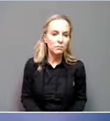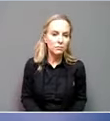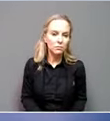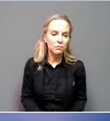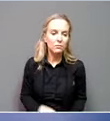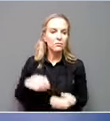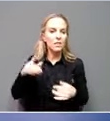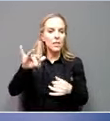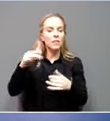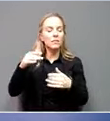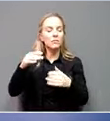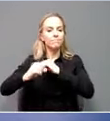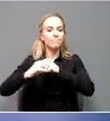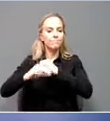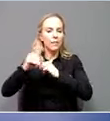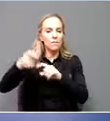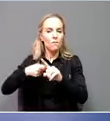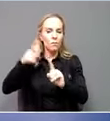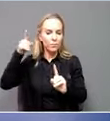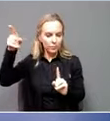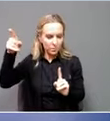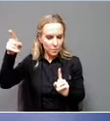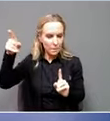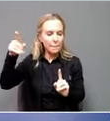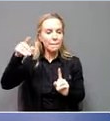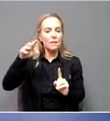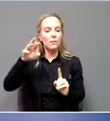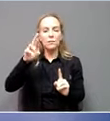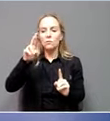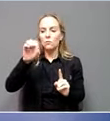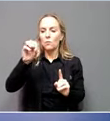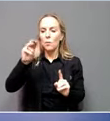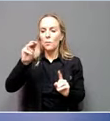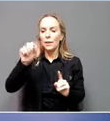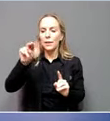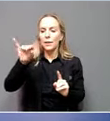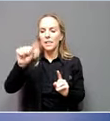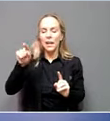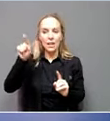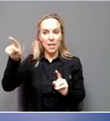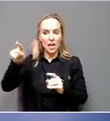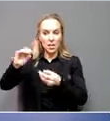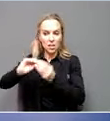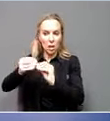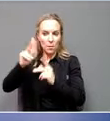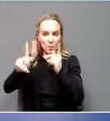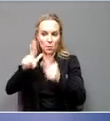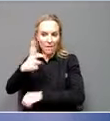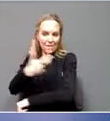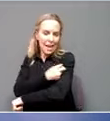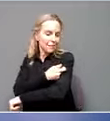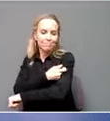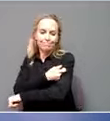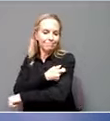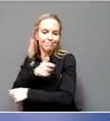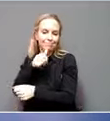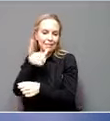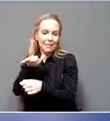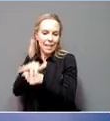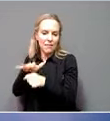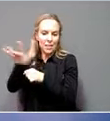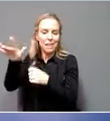Romania, one of the least vaccinated countries across Europe, and their bodies are piling up.